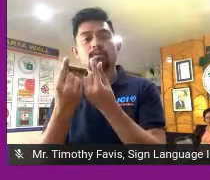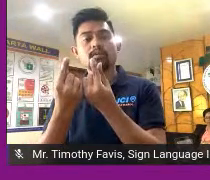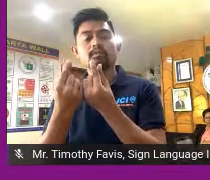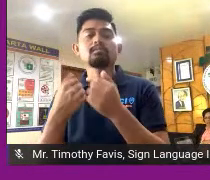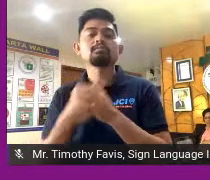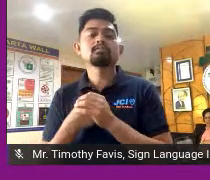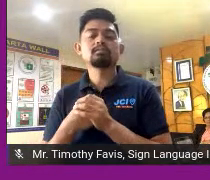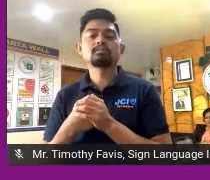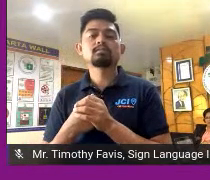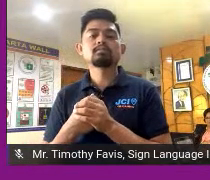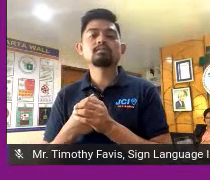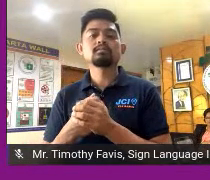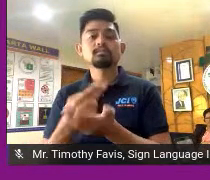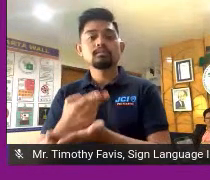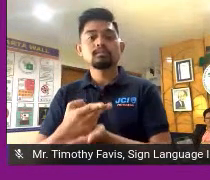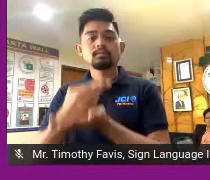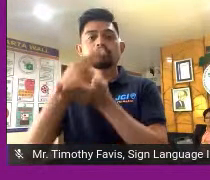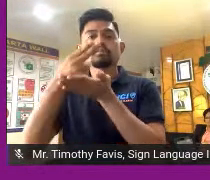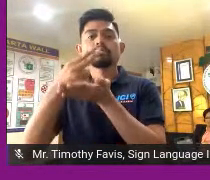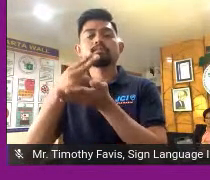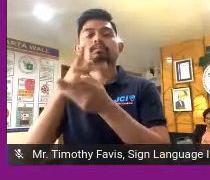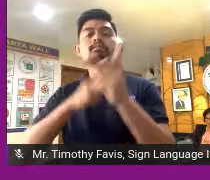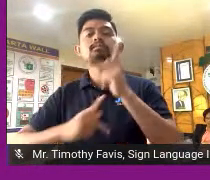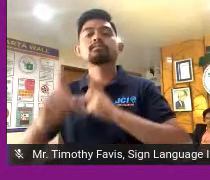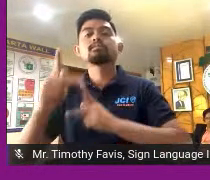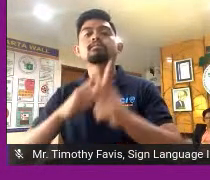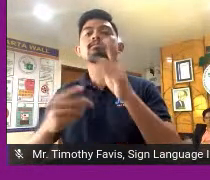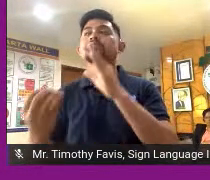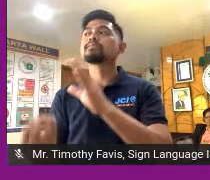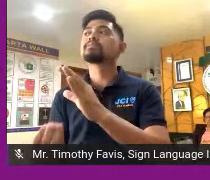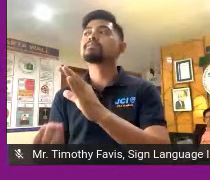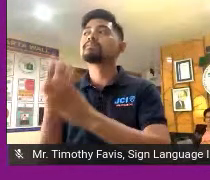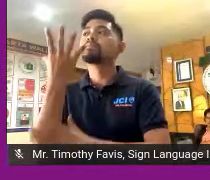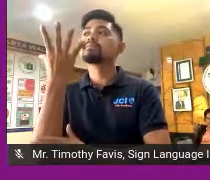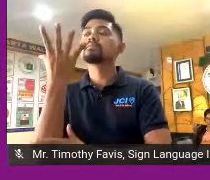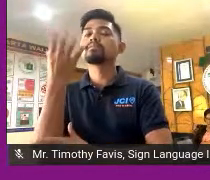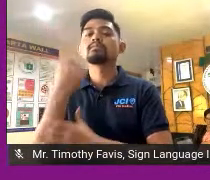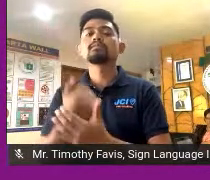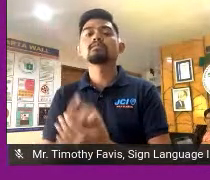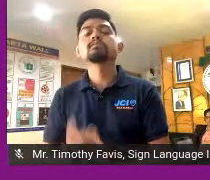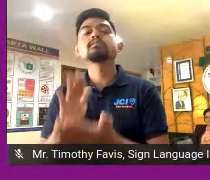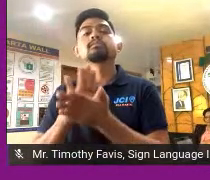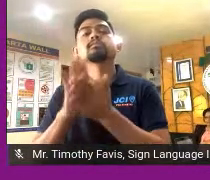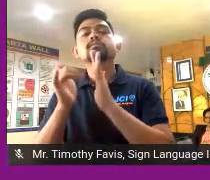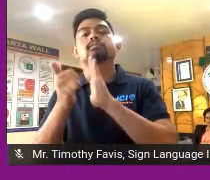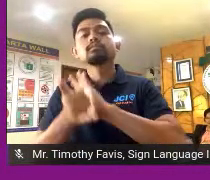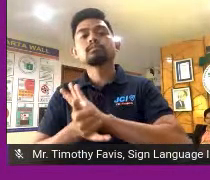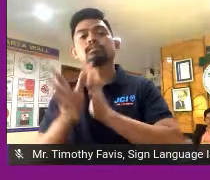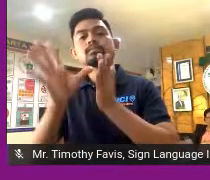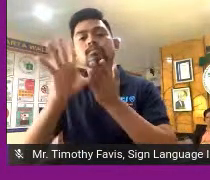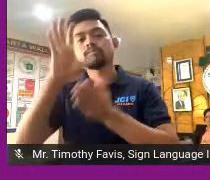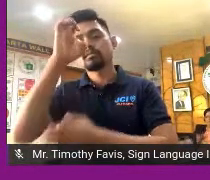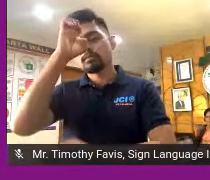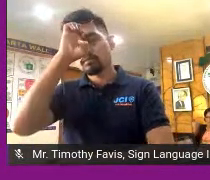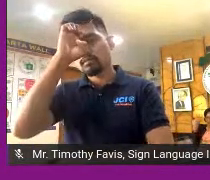institution that helps the people grow, na magi silang